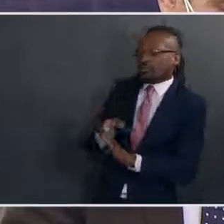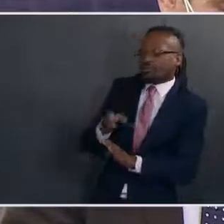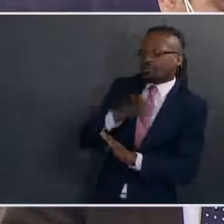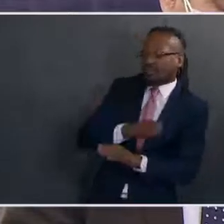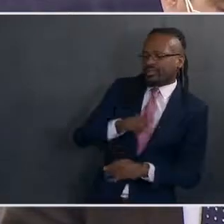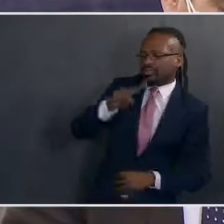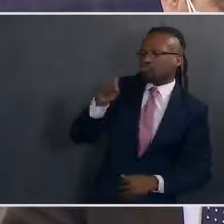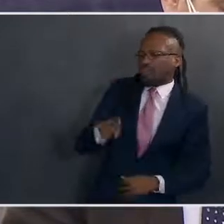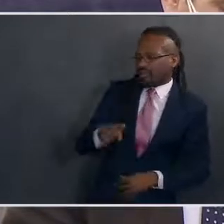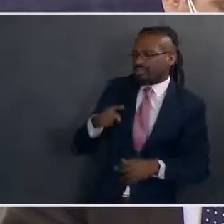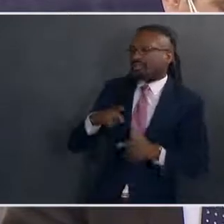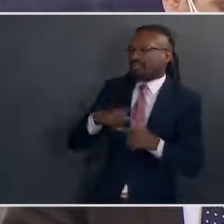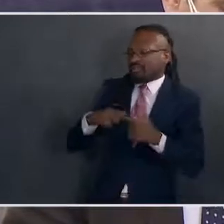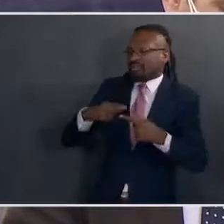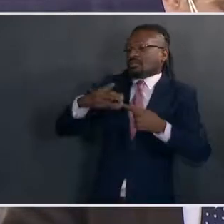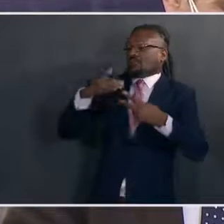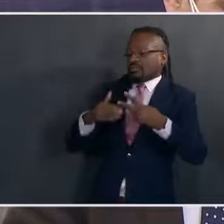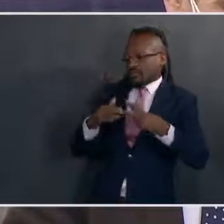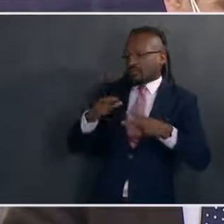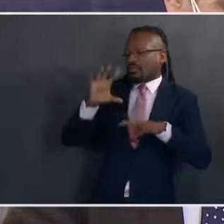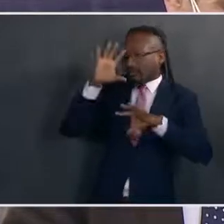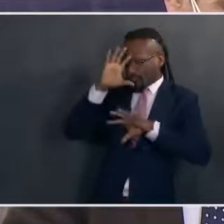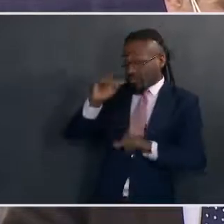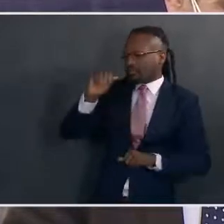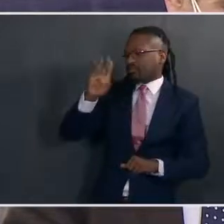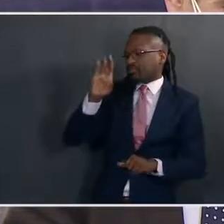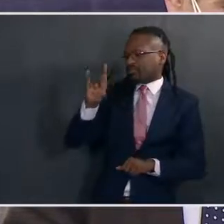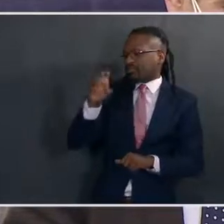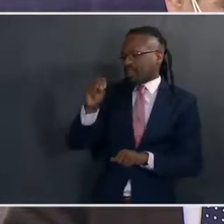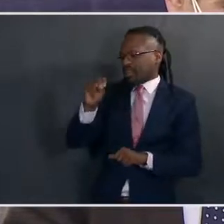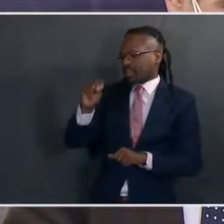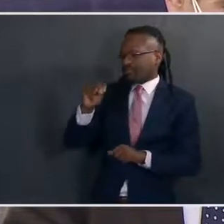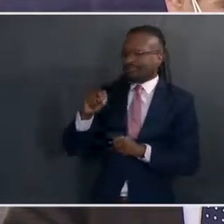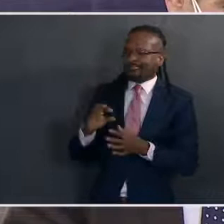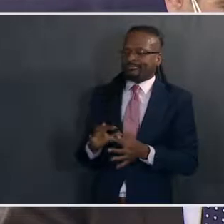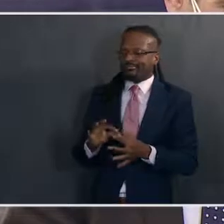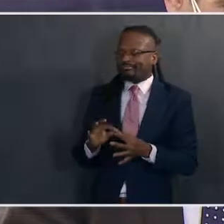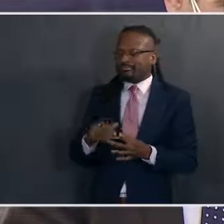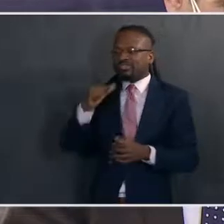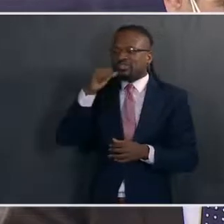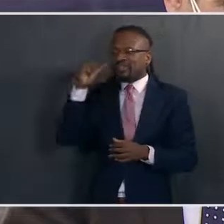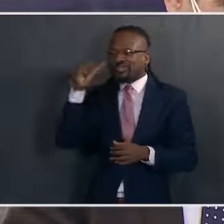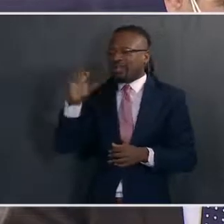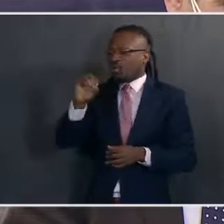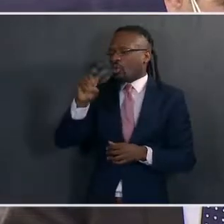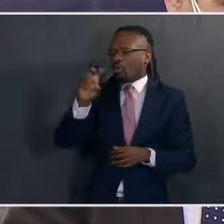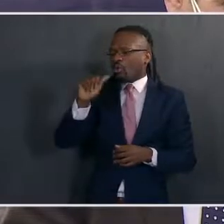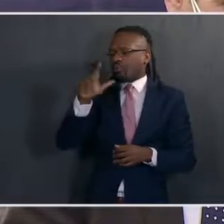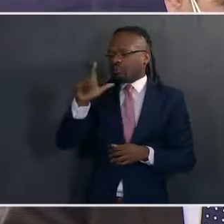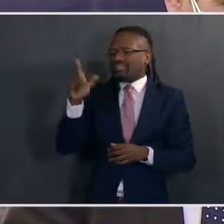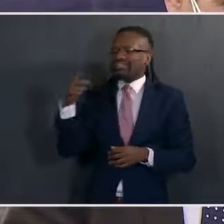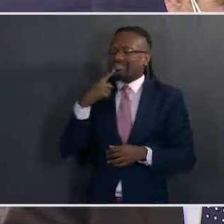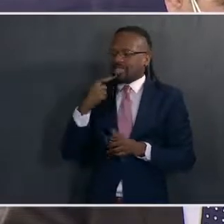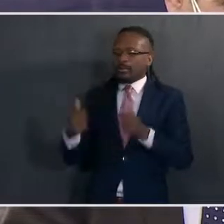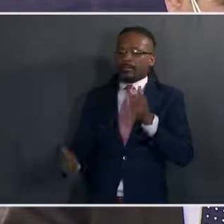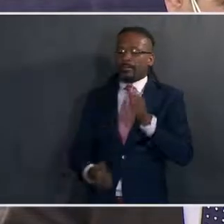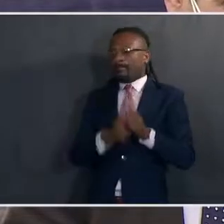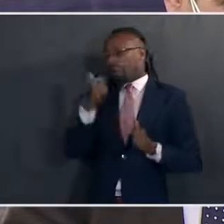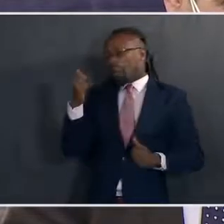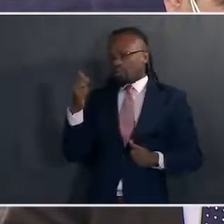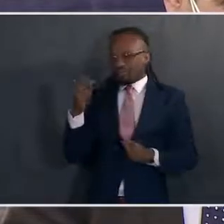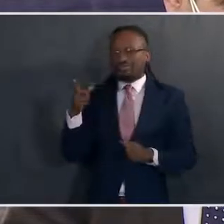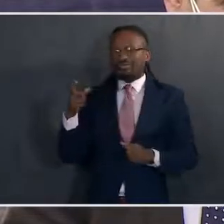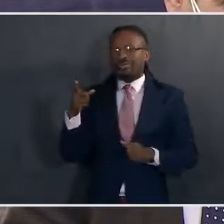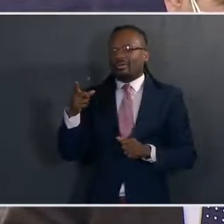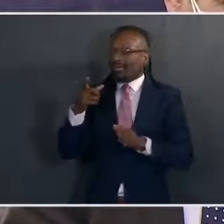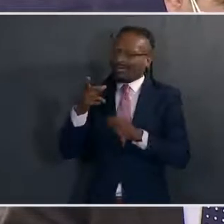just circle back to President Biden's comments yesterday in the Oval Office when he said the vast majority of U.S. law enforcement officers were decent, honorable